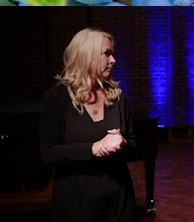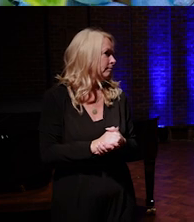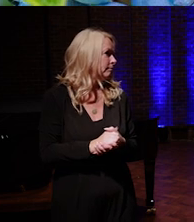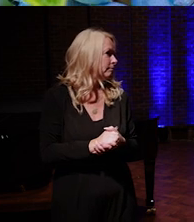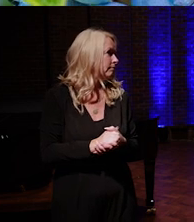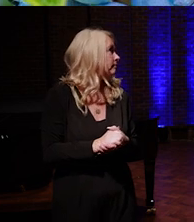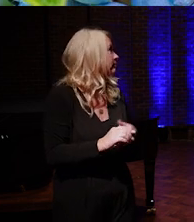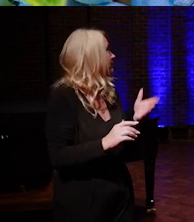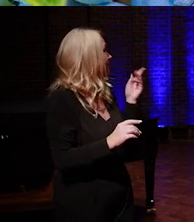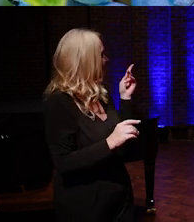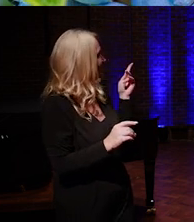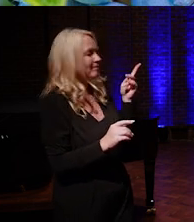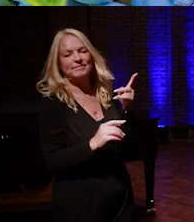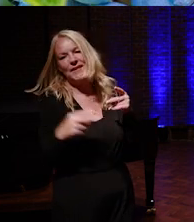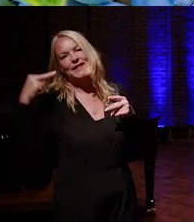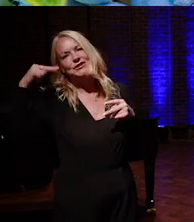And of course, the cherry on top.